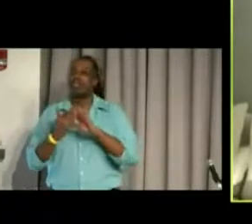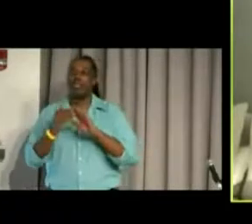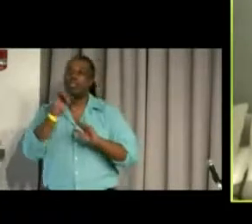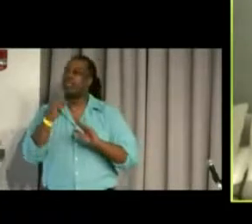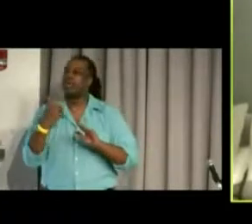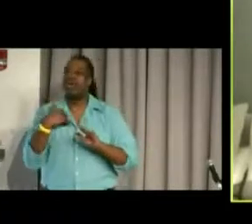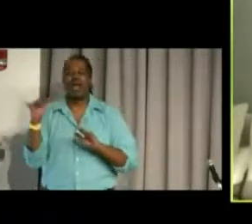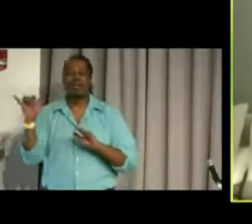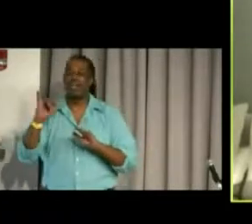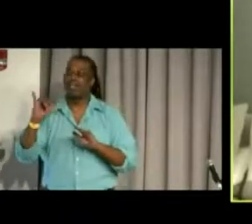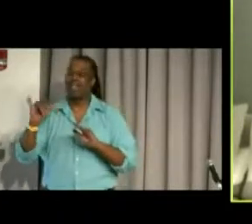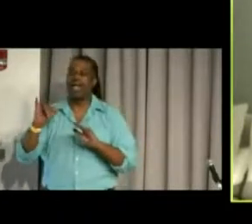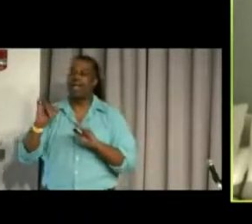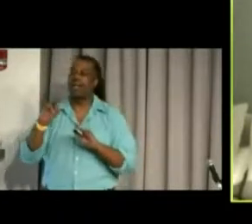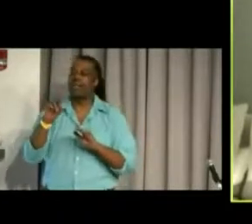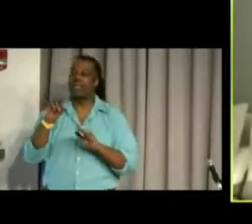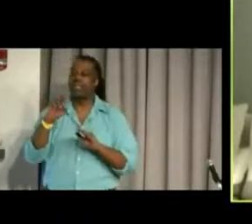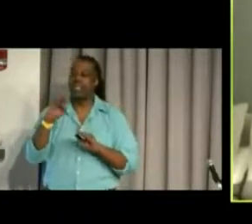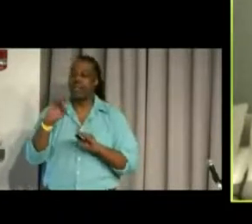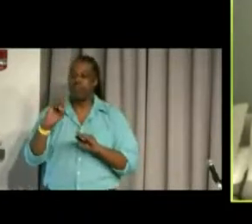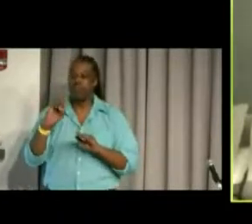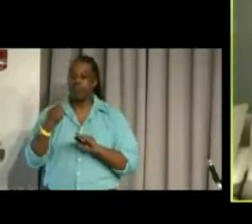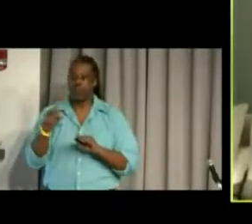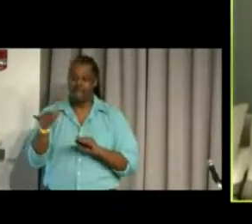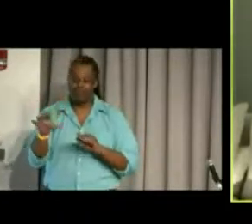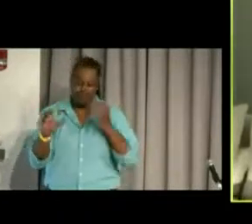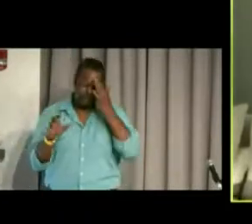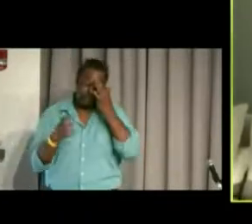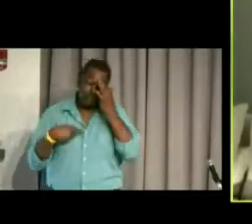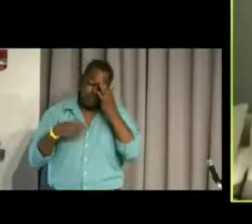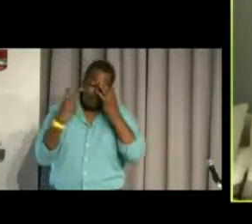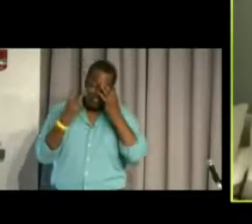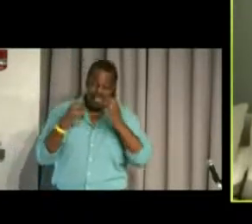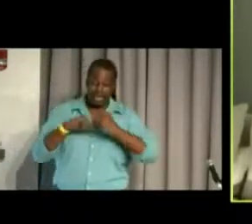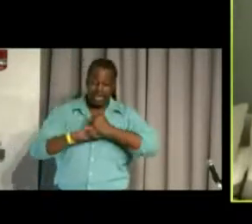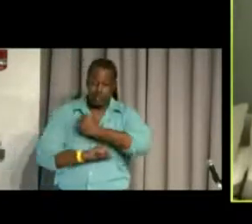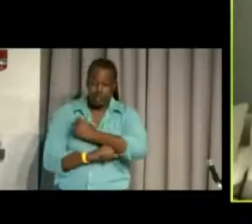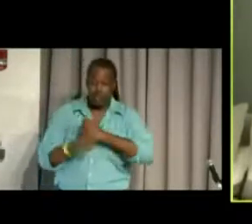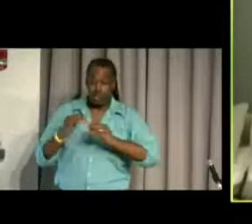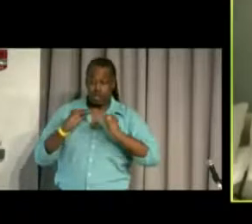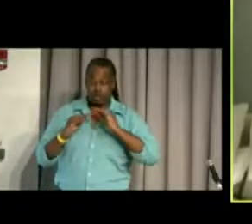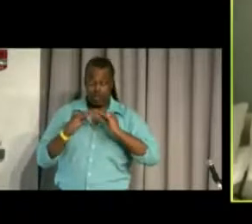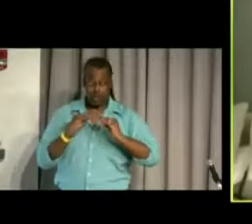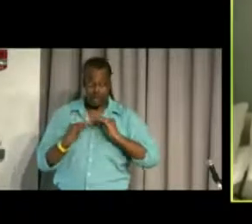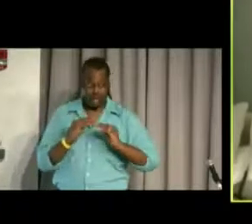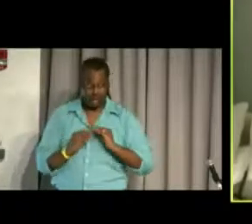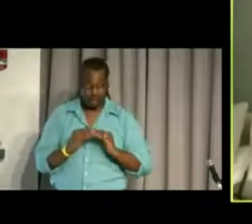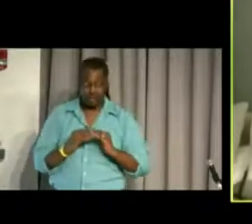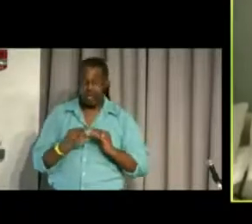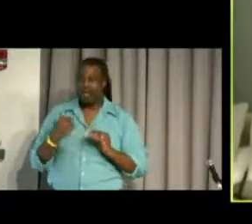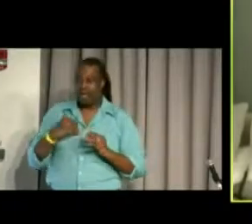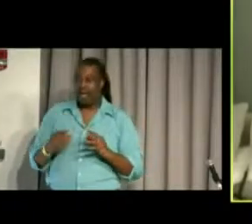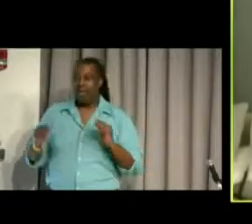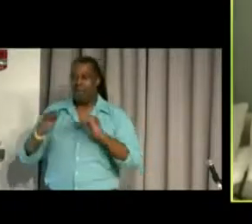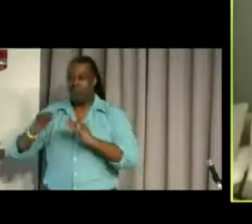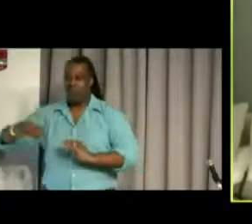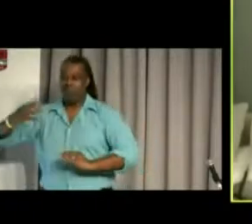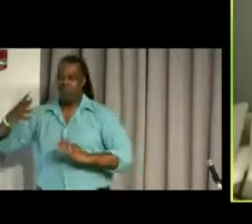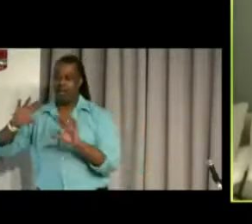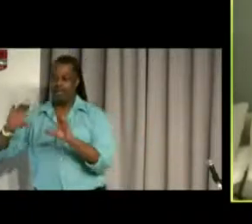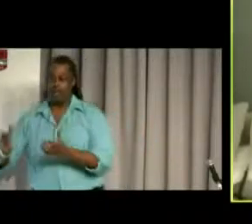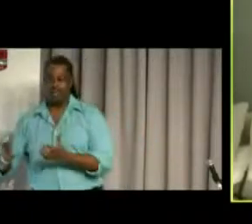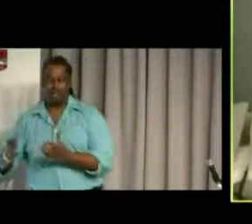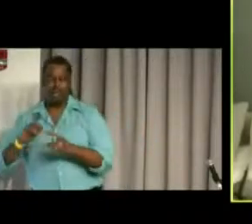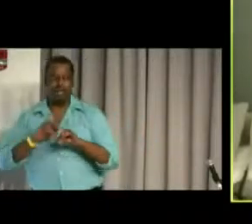that same demographic. We've seen infrastructure repair in other cities that have a more white population, but we